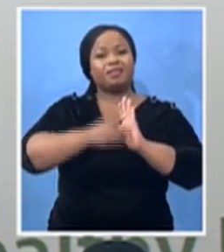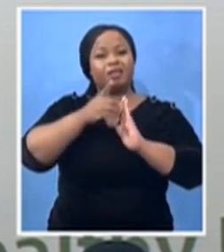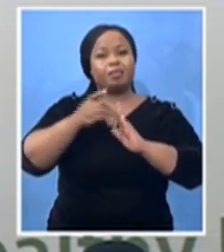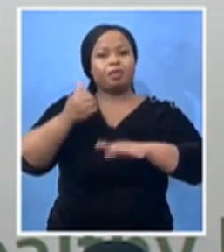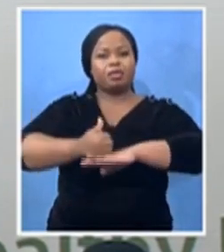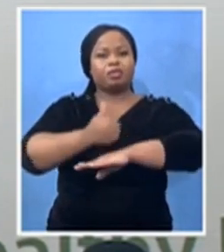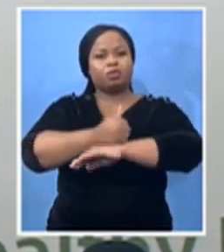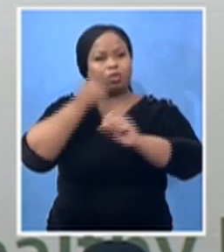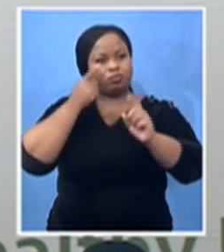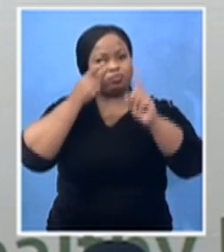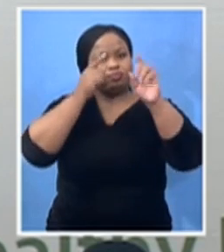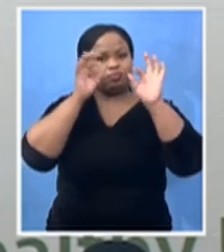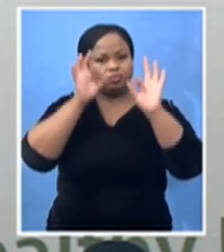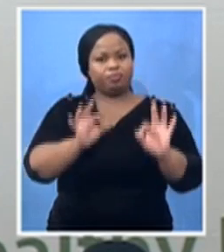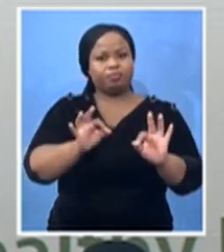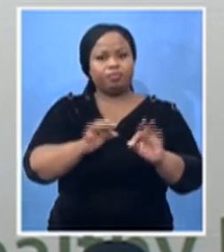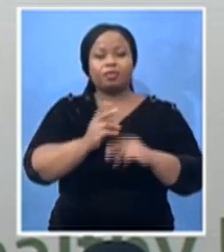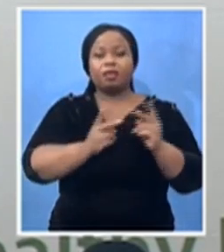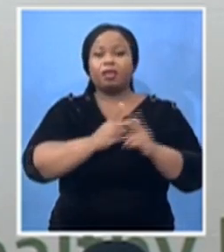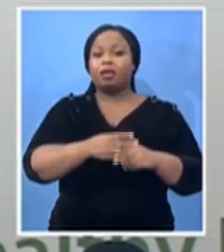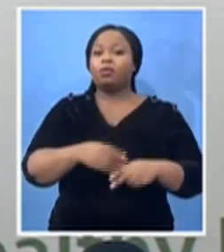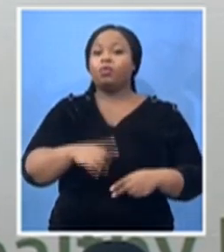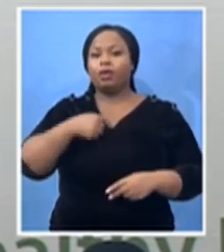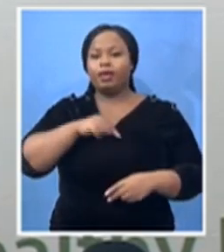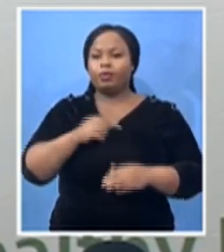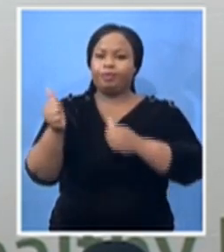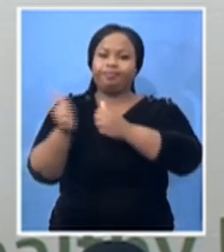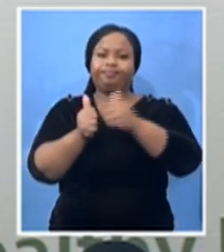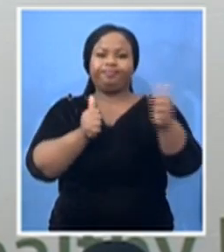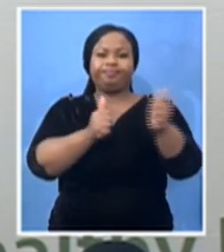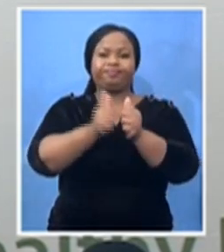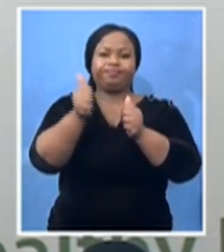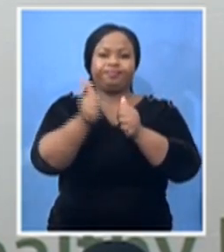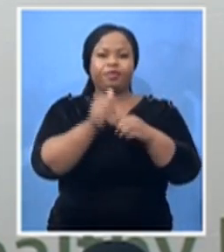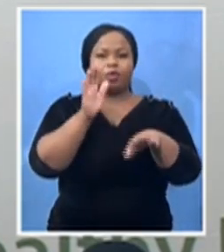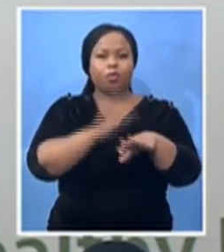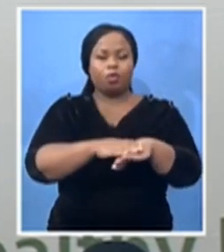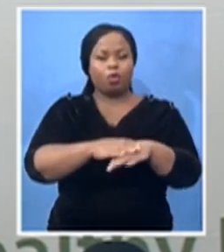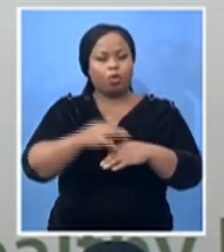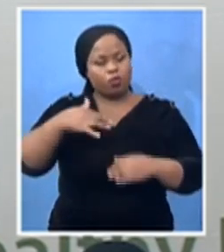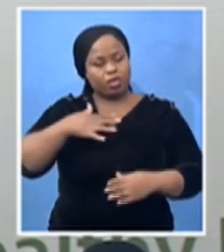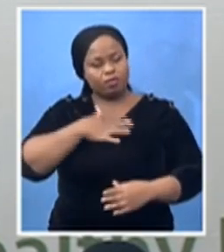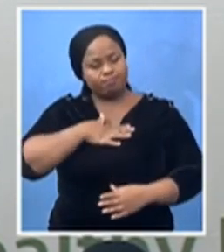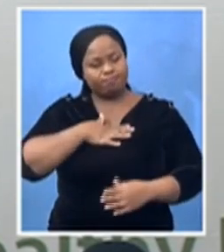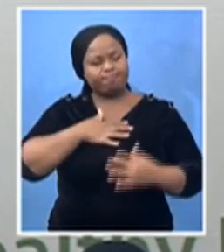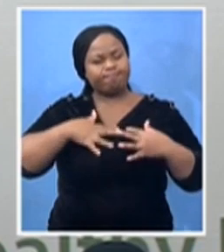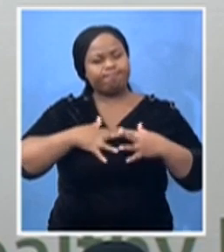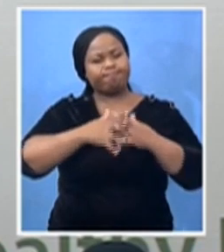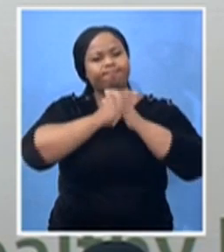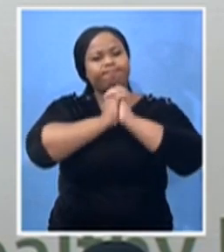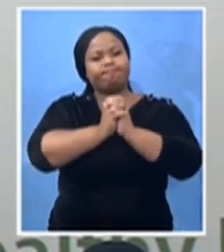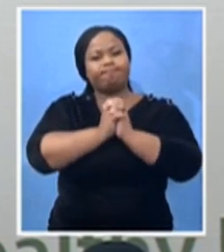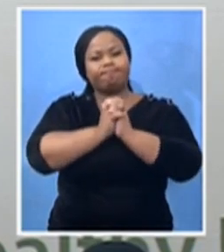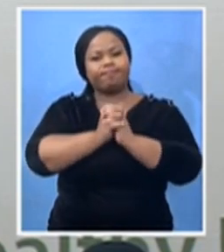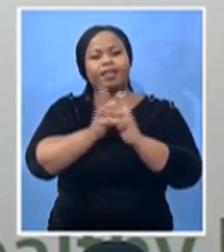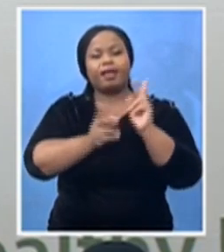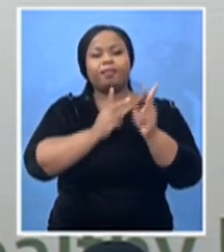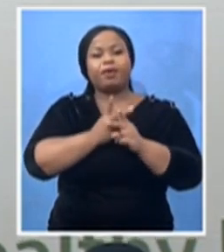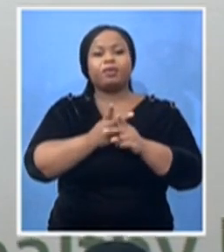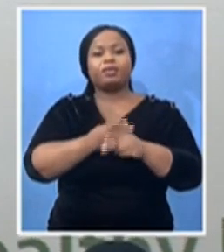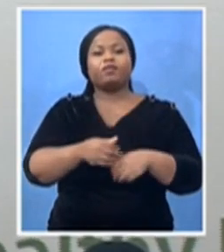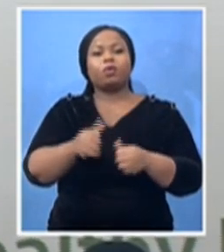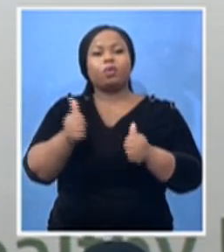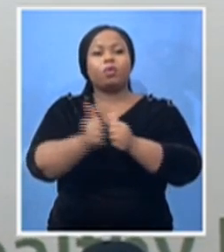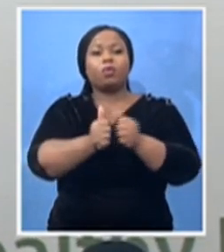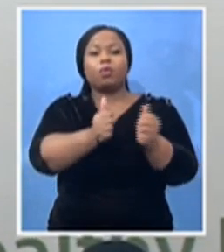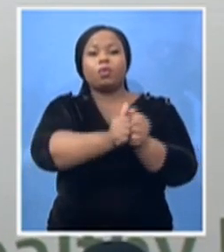about partnerships, we are all about solidarity, and we are all about alliances. So this donation comes within